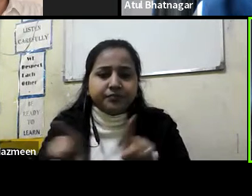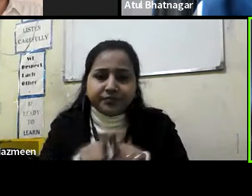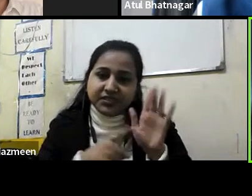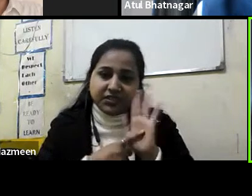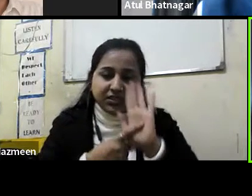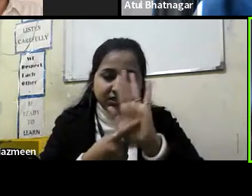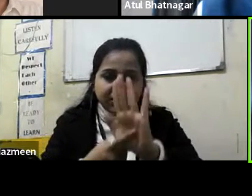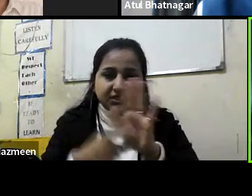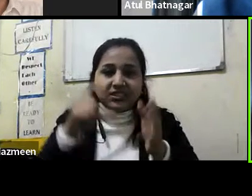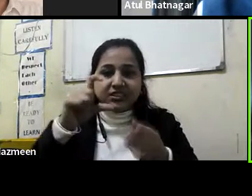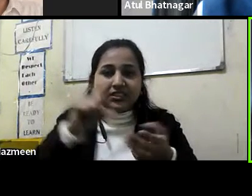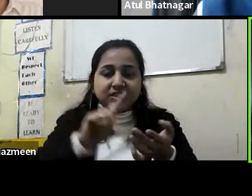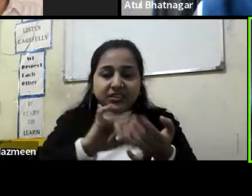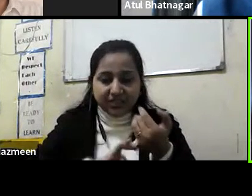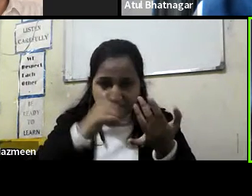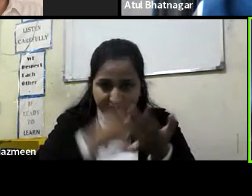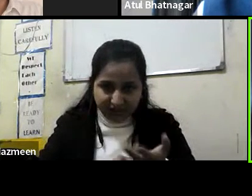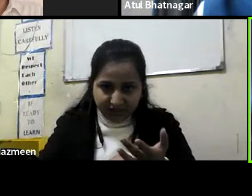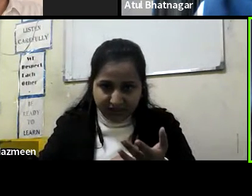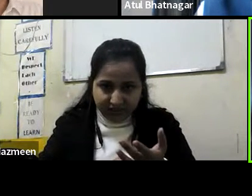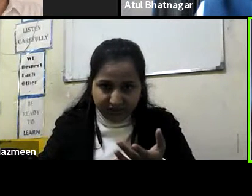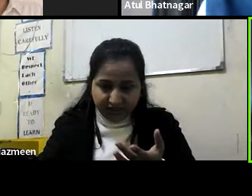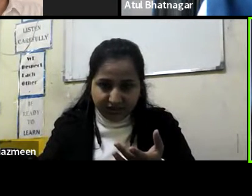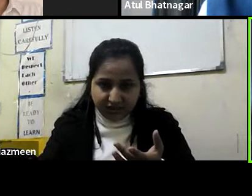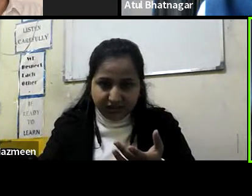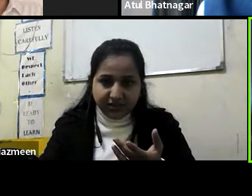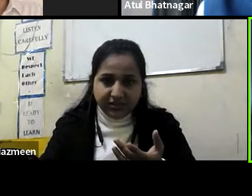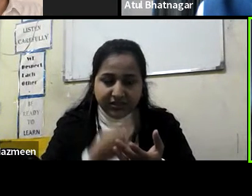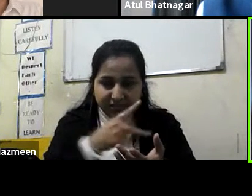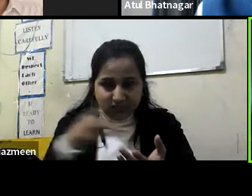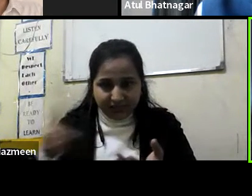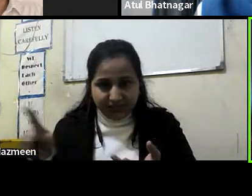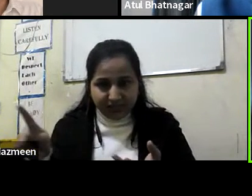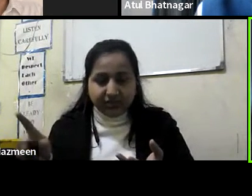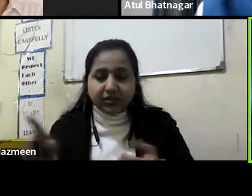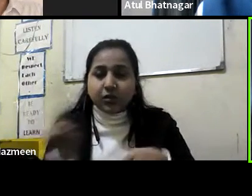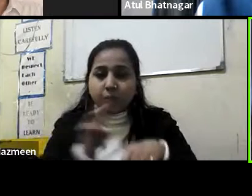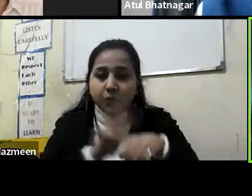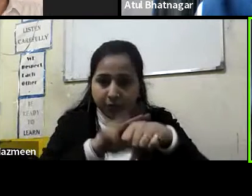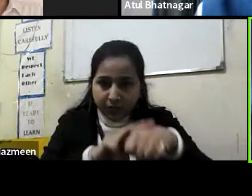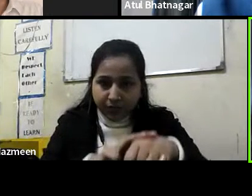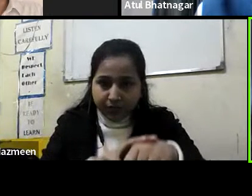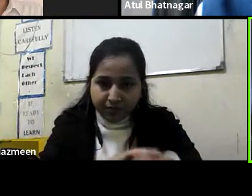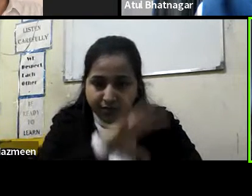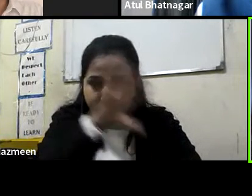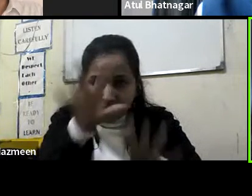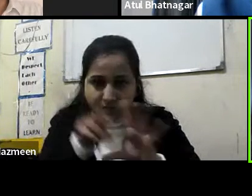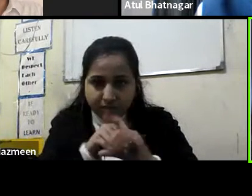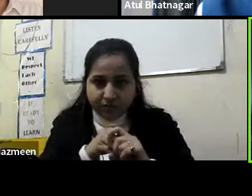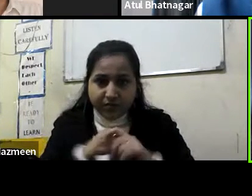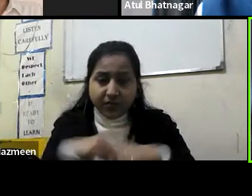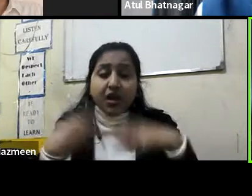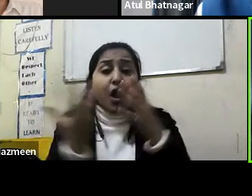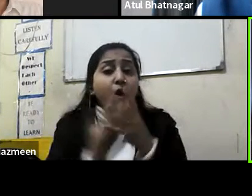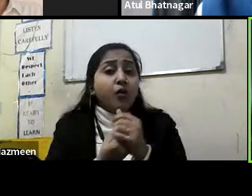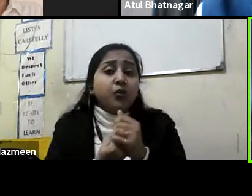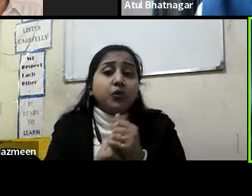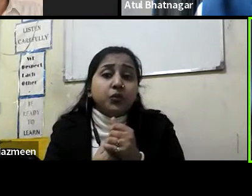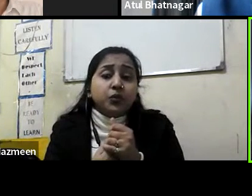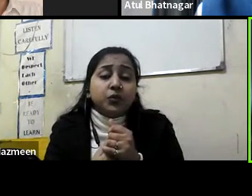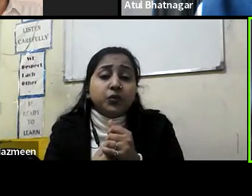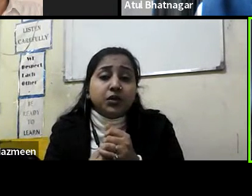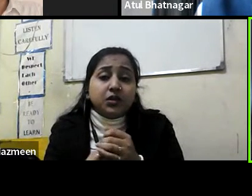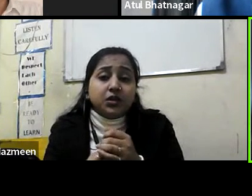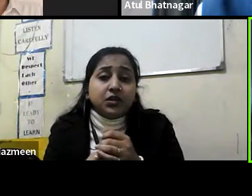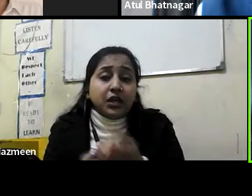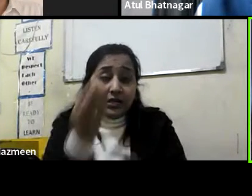CSR box award, I'm grateful, my heart is filled with gratitude with all the partners who made it happen, how we can actually leverage technology in the